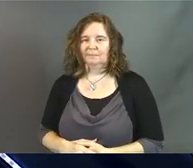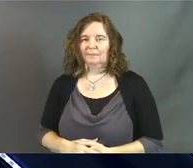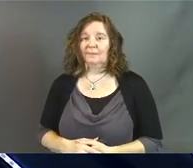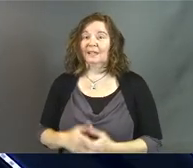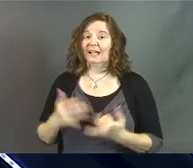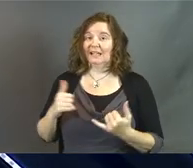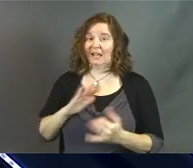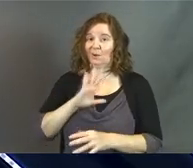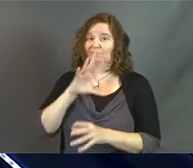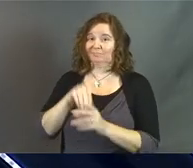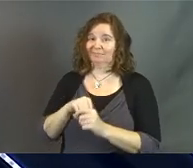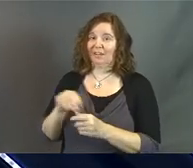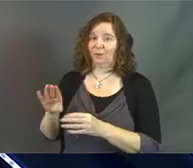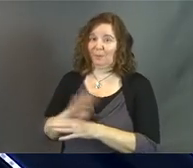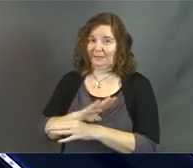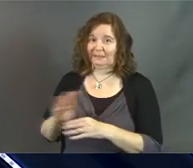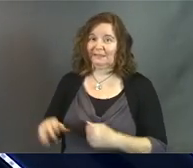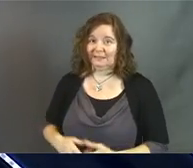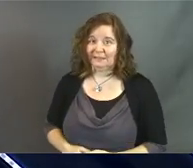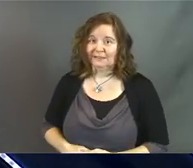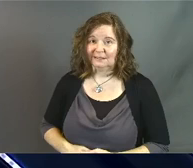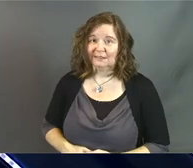Now he's getting in her business.